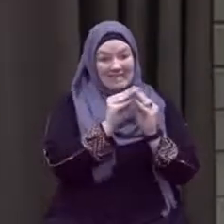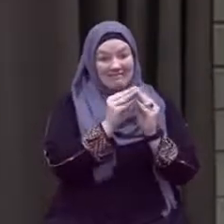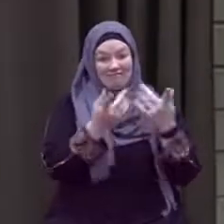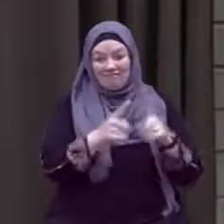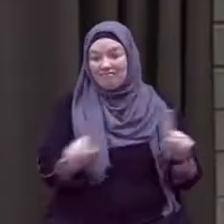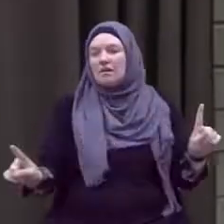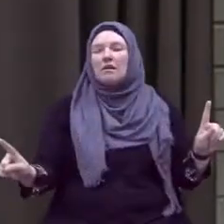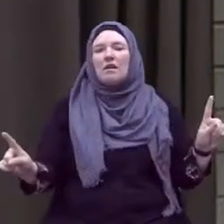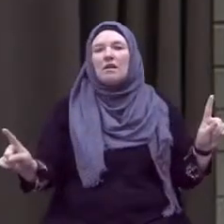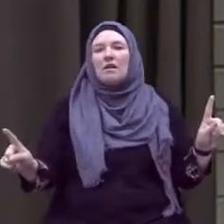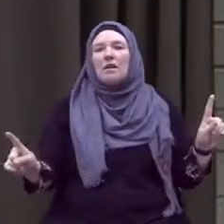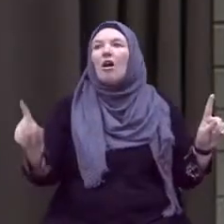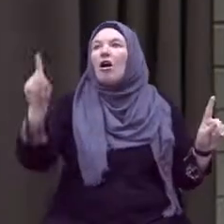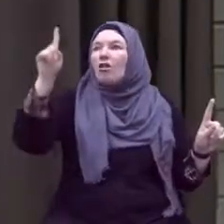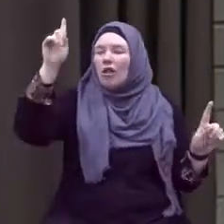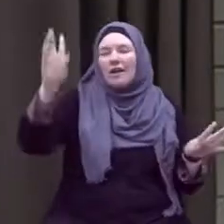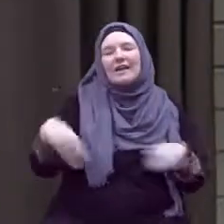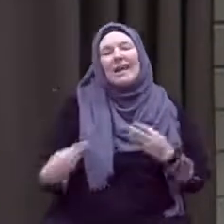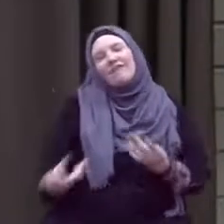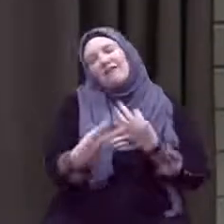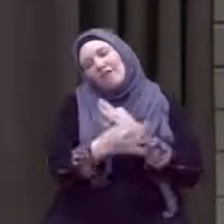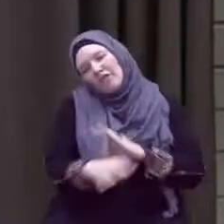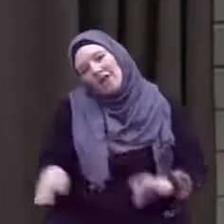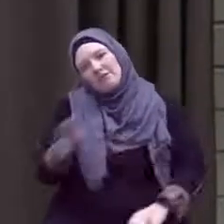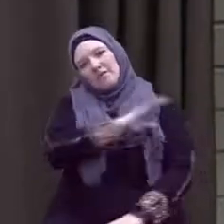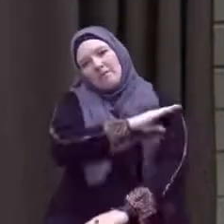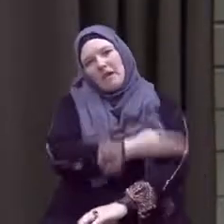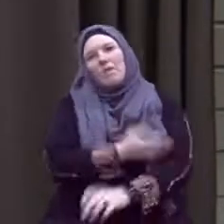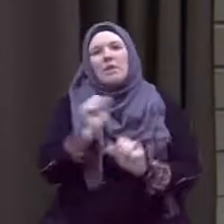has given us of reasons of power.